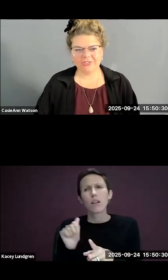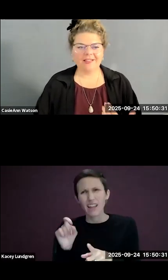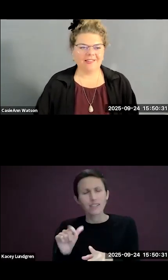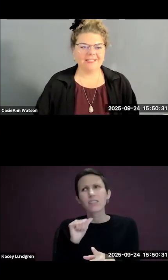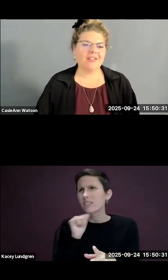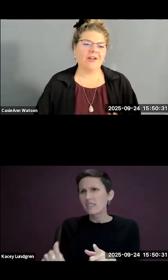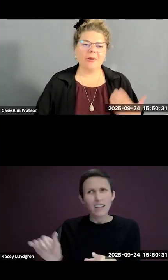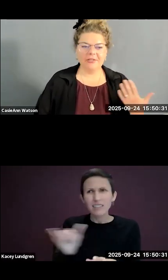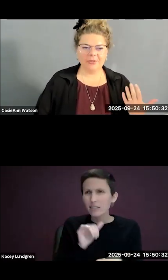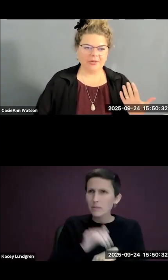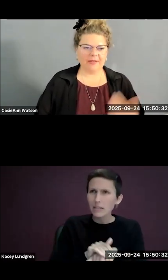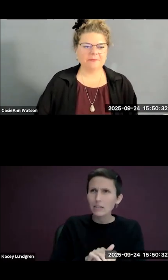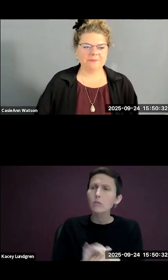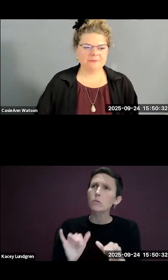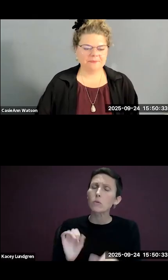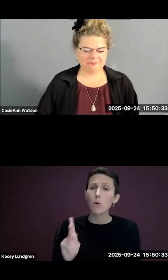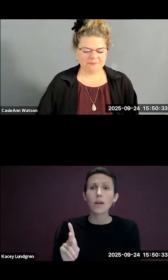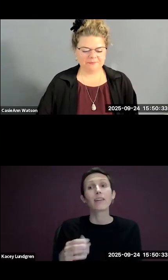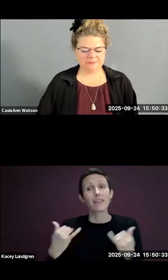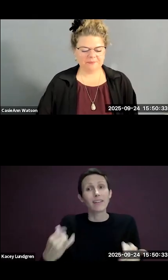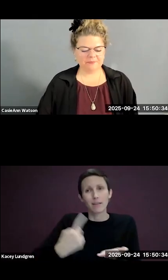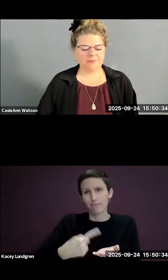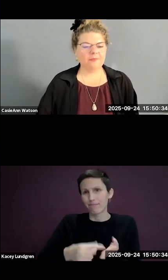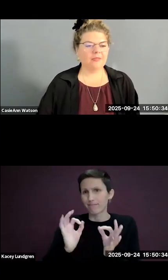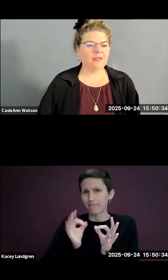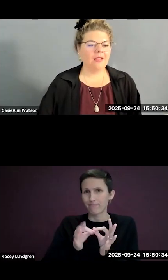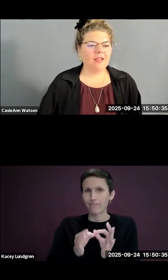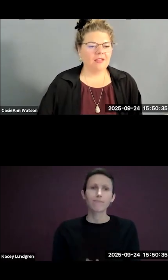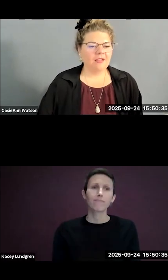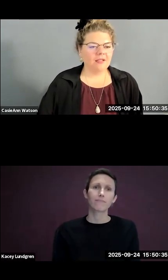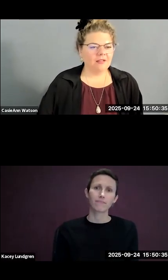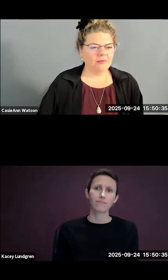as English, let's talk about interpreting.